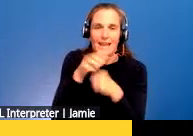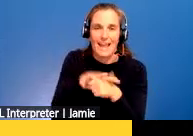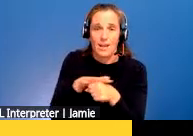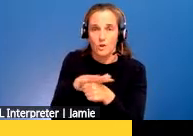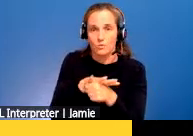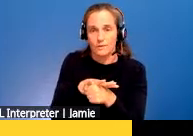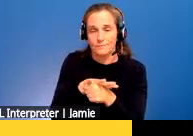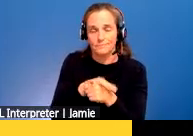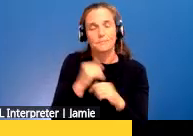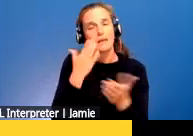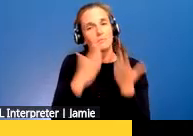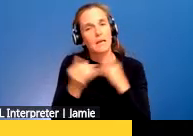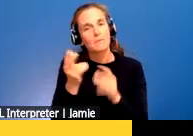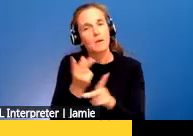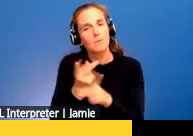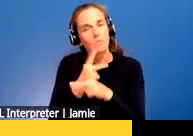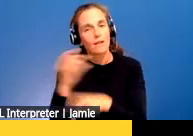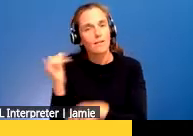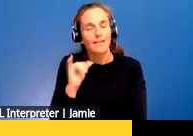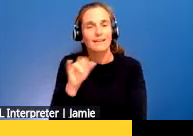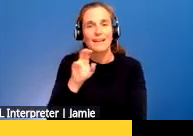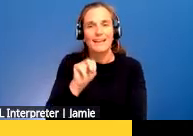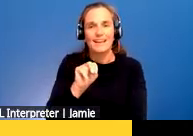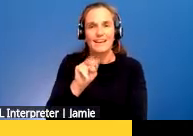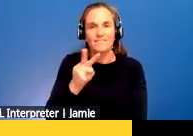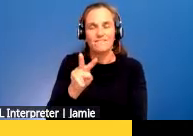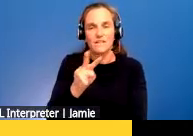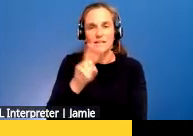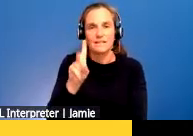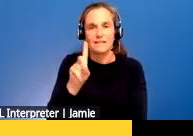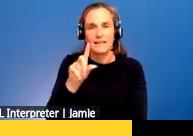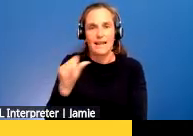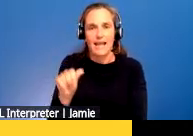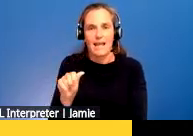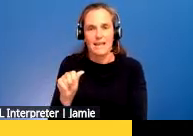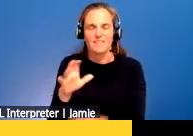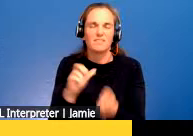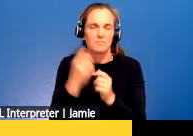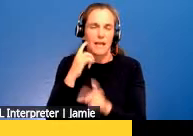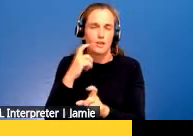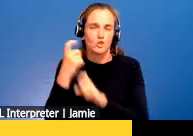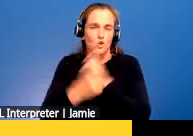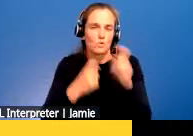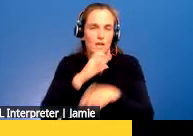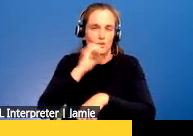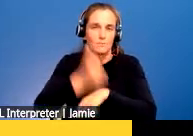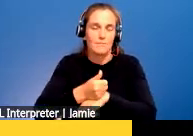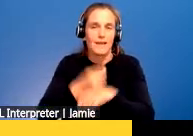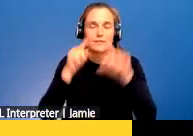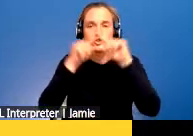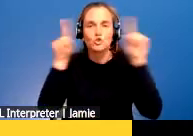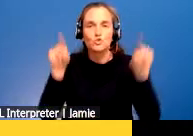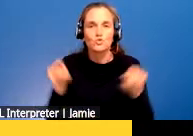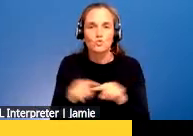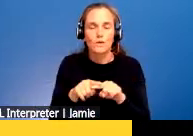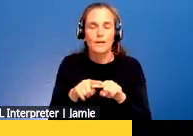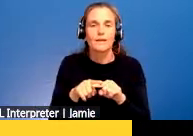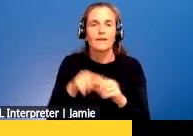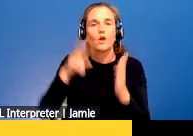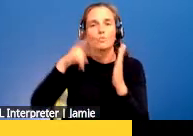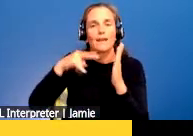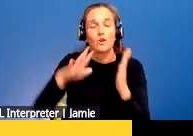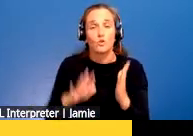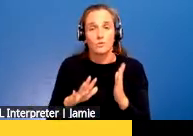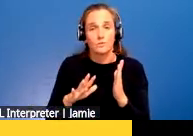products like NVDA, which is a donation-based screen reader. Some